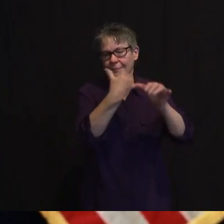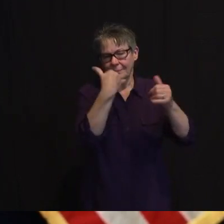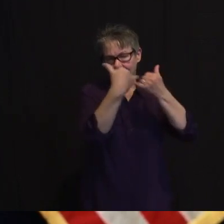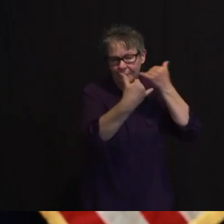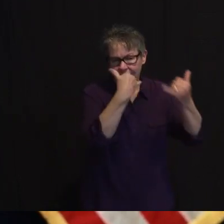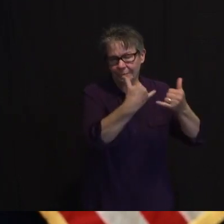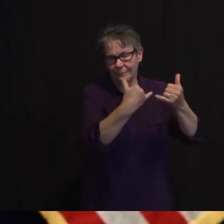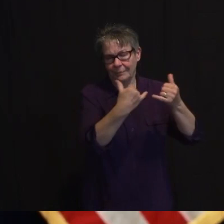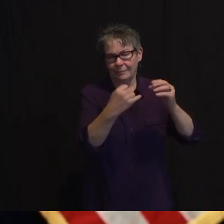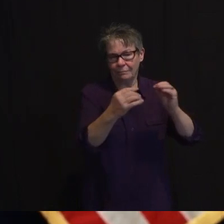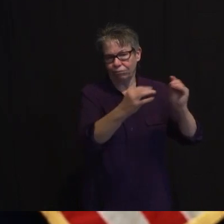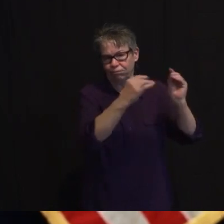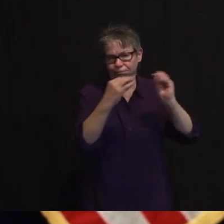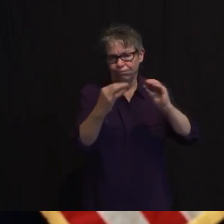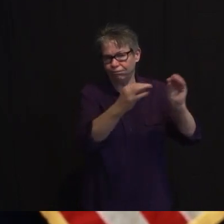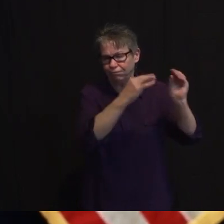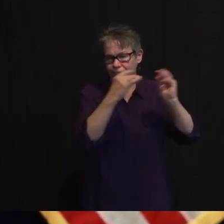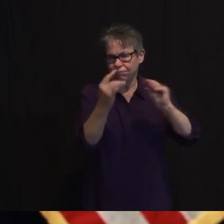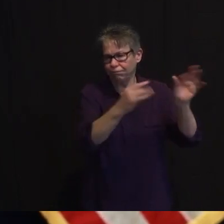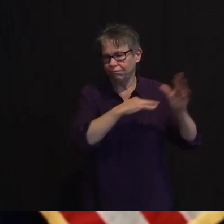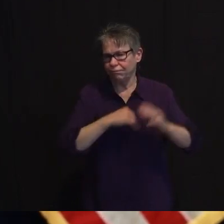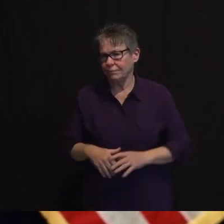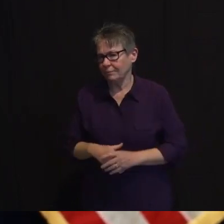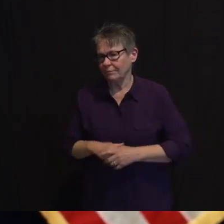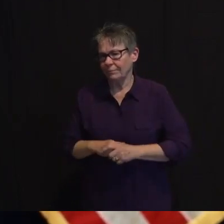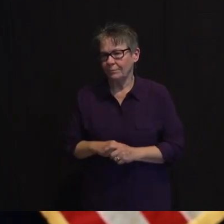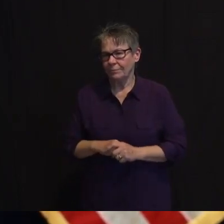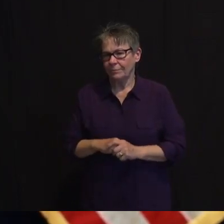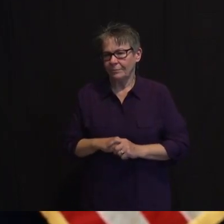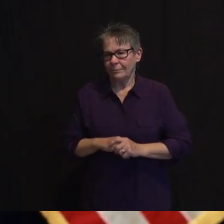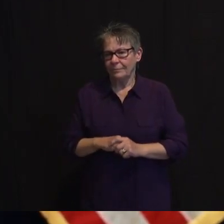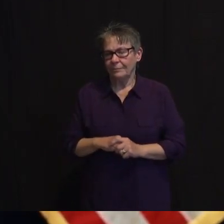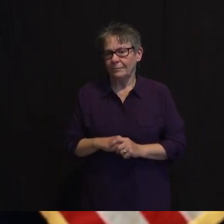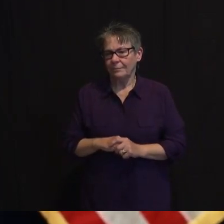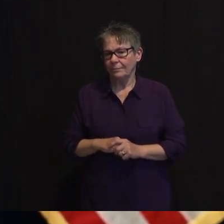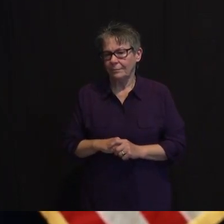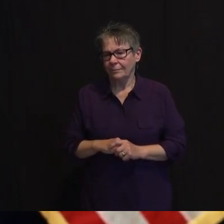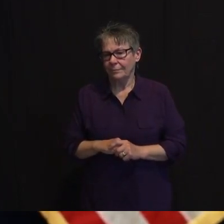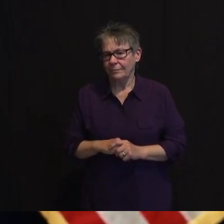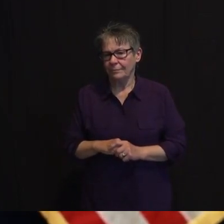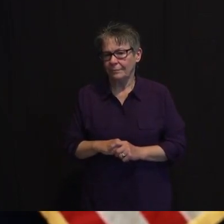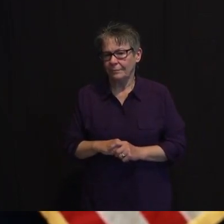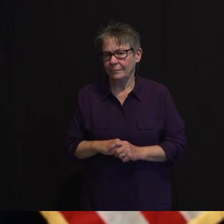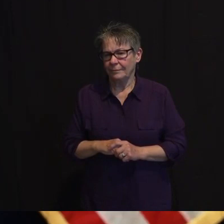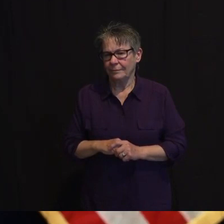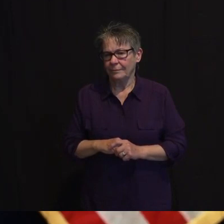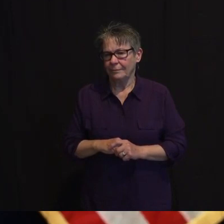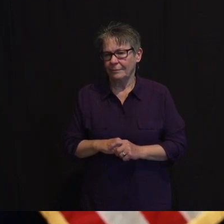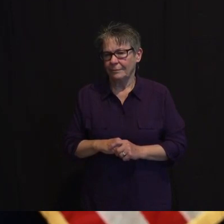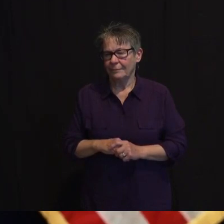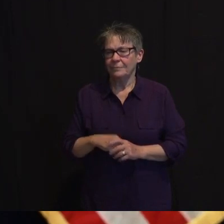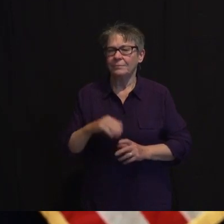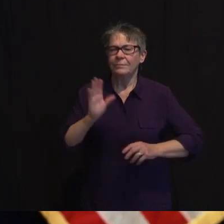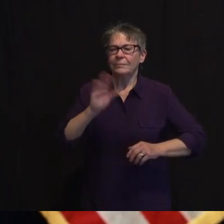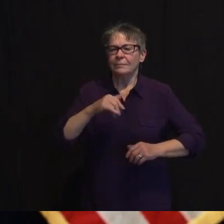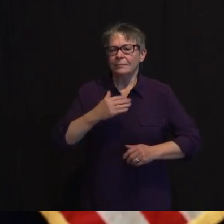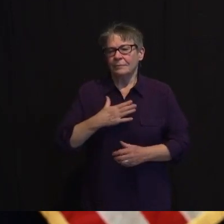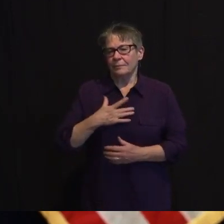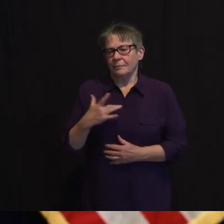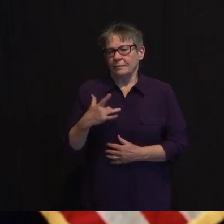this, we're going to have to be convinced, I believe, that we will have the healthcare infrastructure